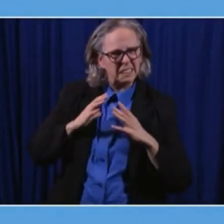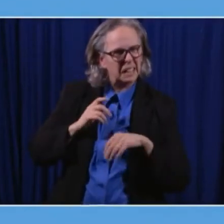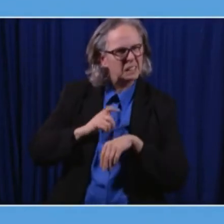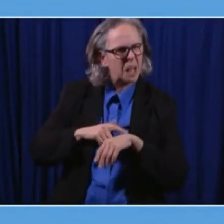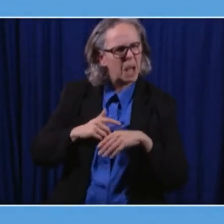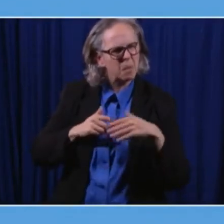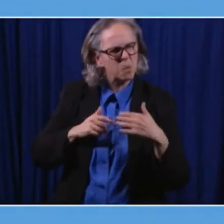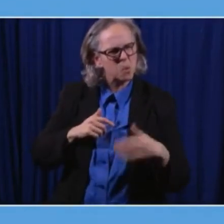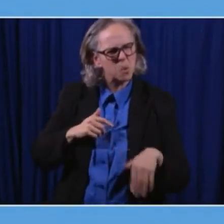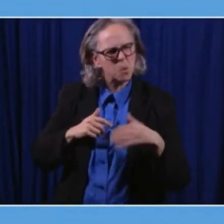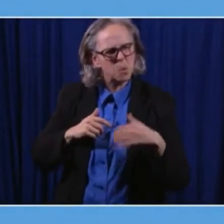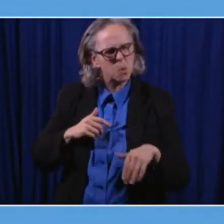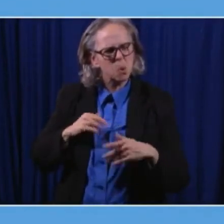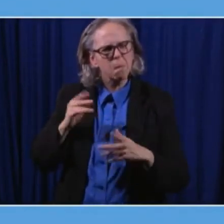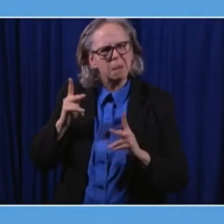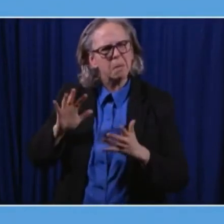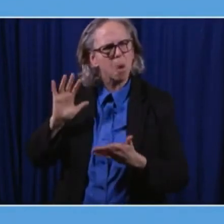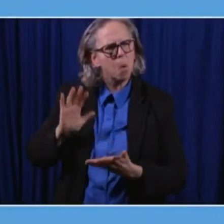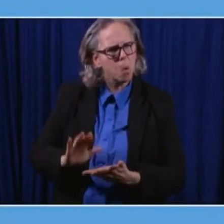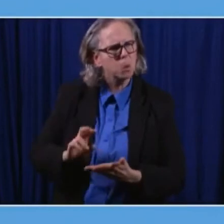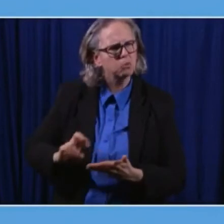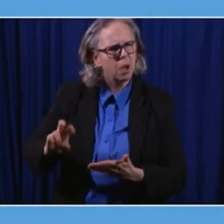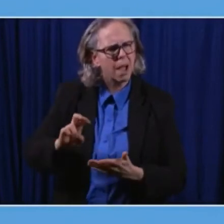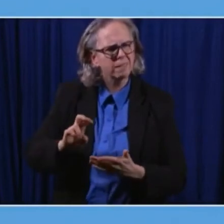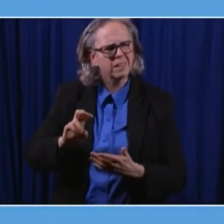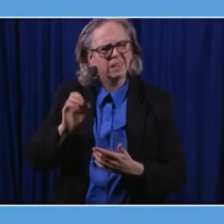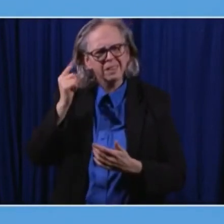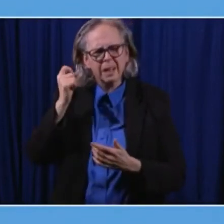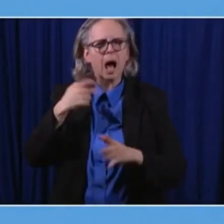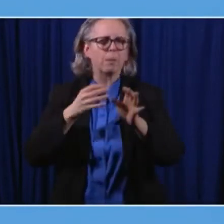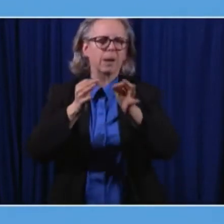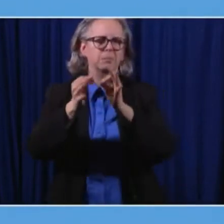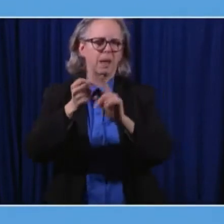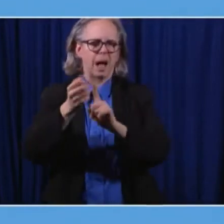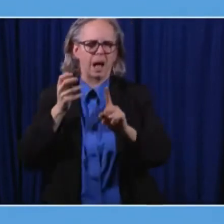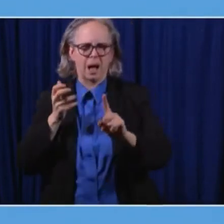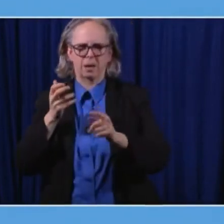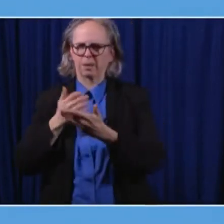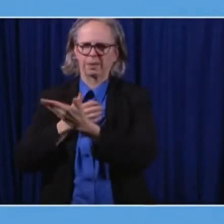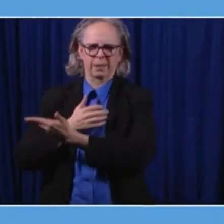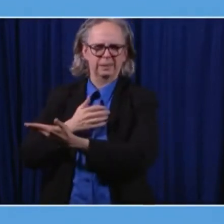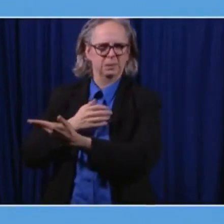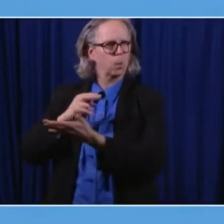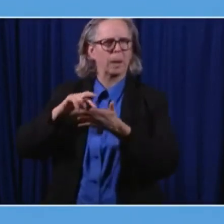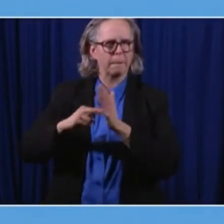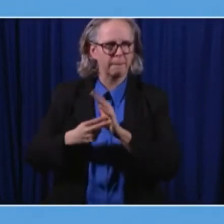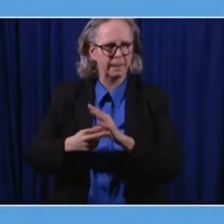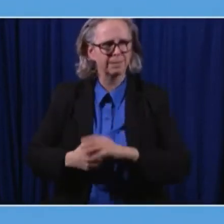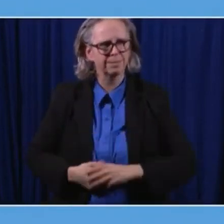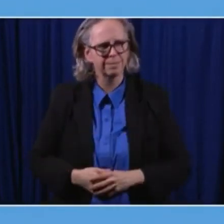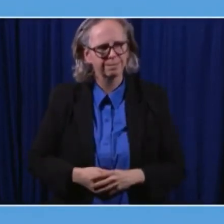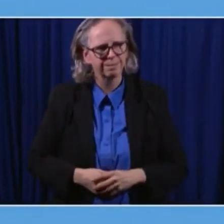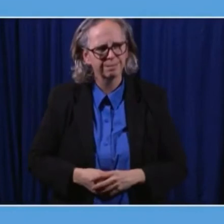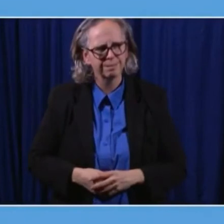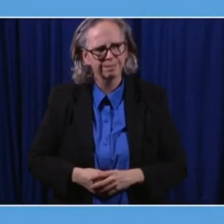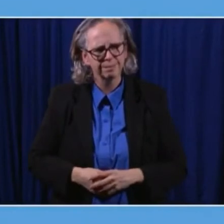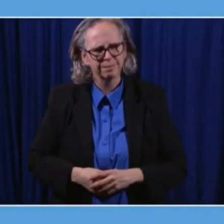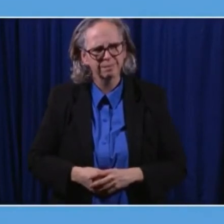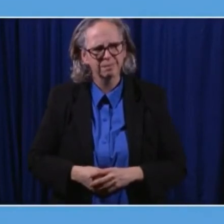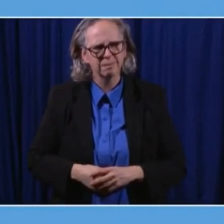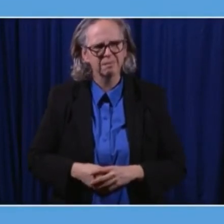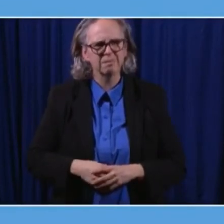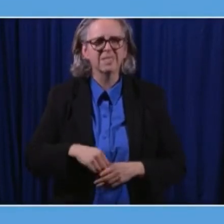me explain quickly how you look at this map. And this is comparing it to a year ago, what